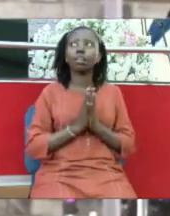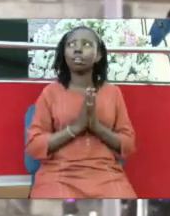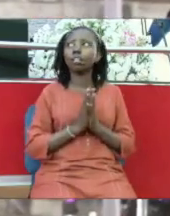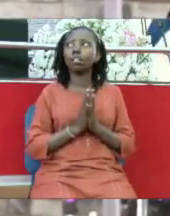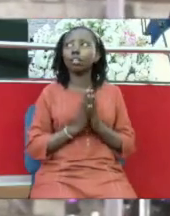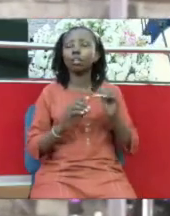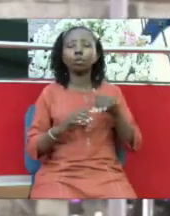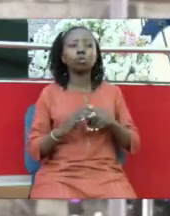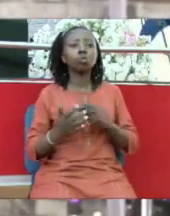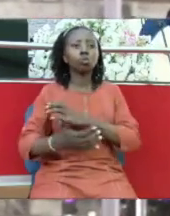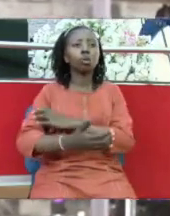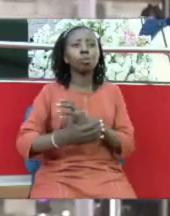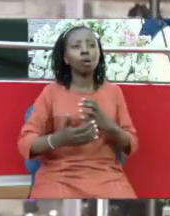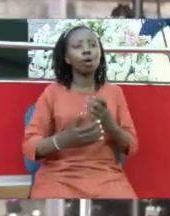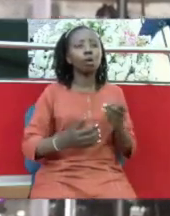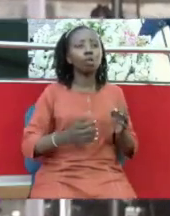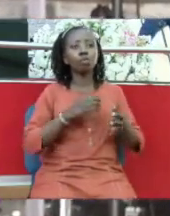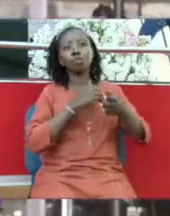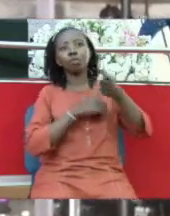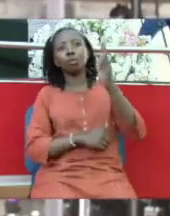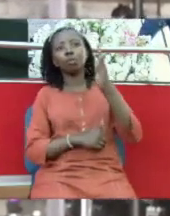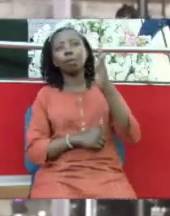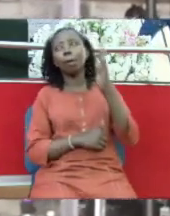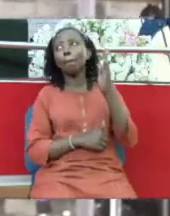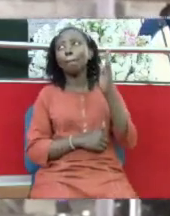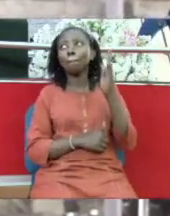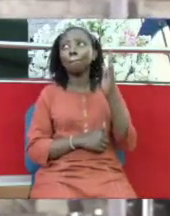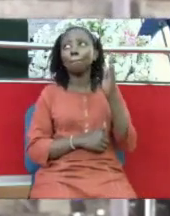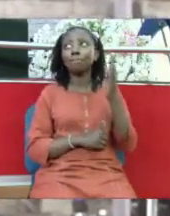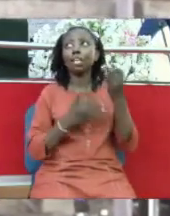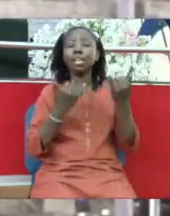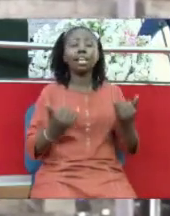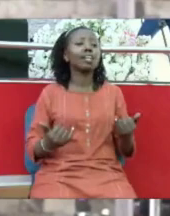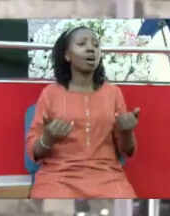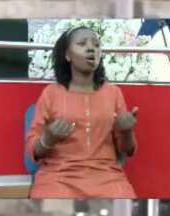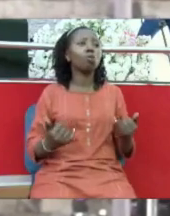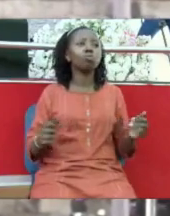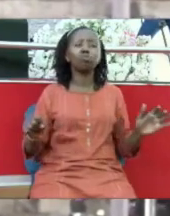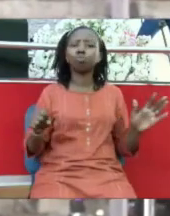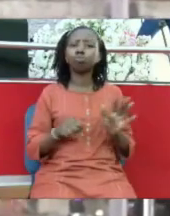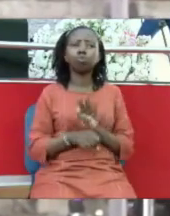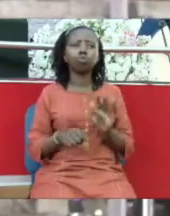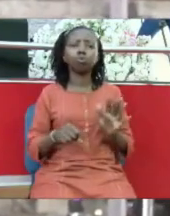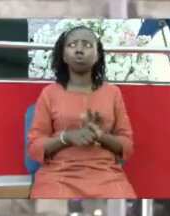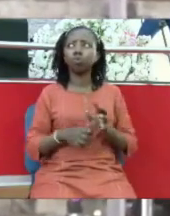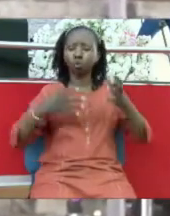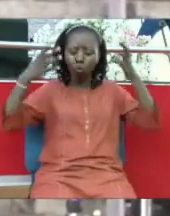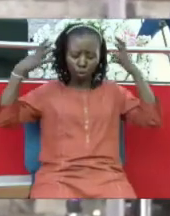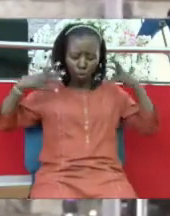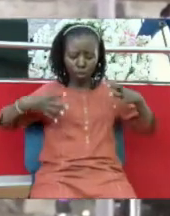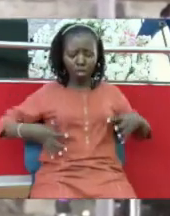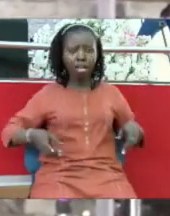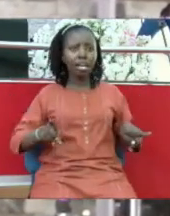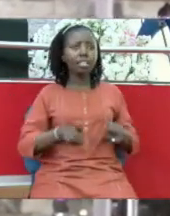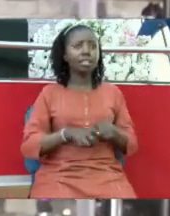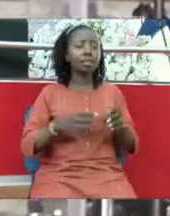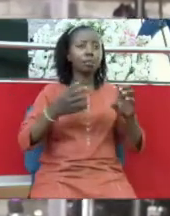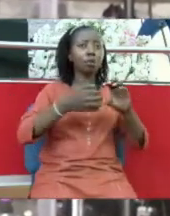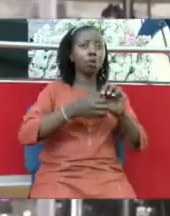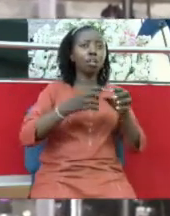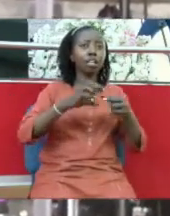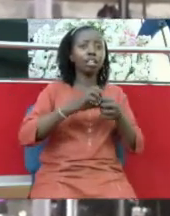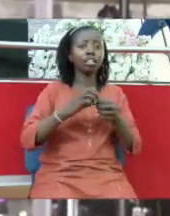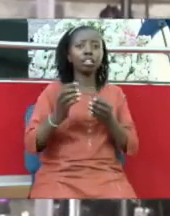source, which is God. Now you are fully equipped and well connected to the power